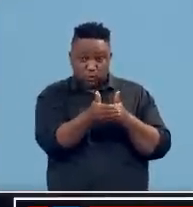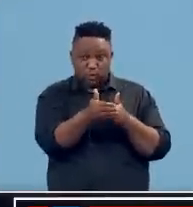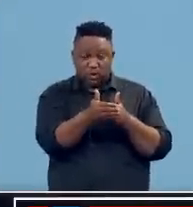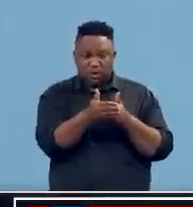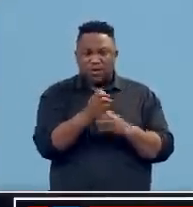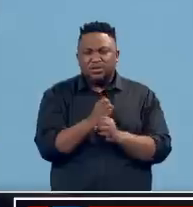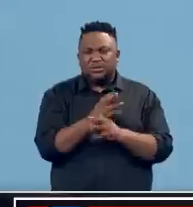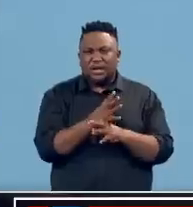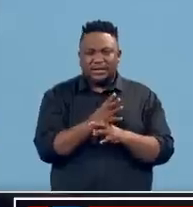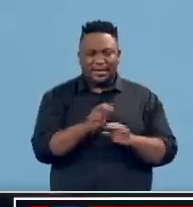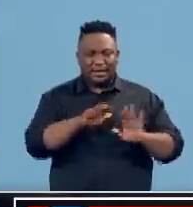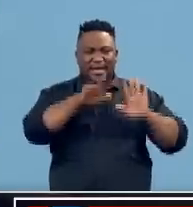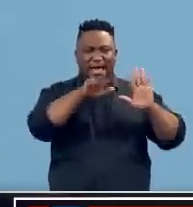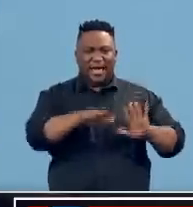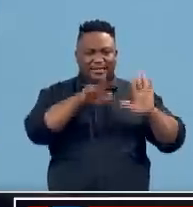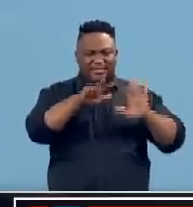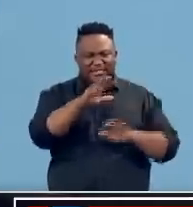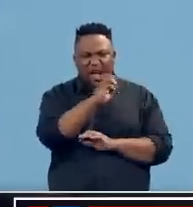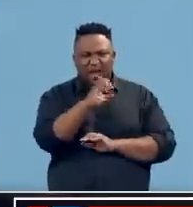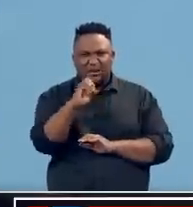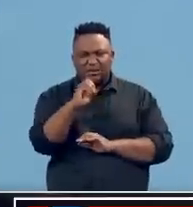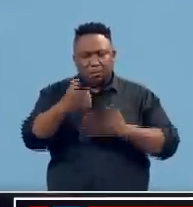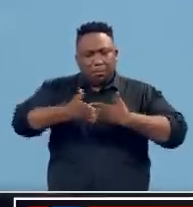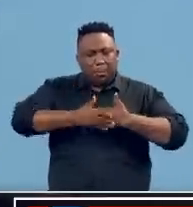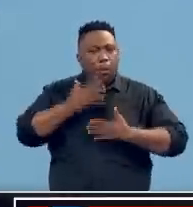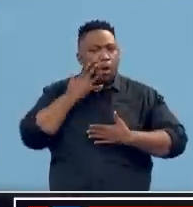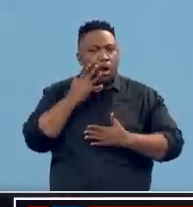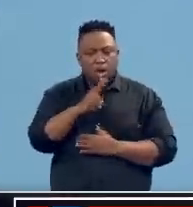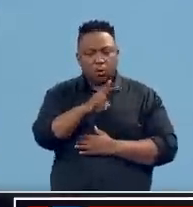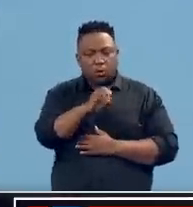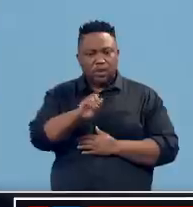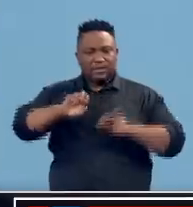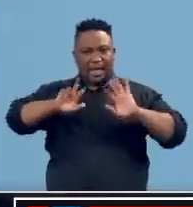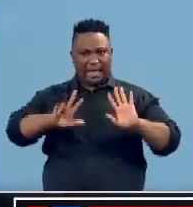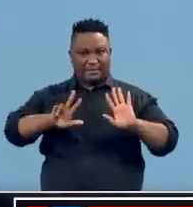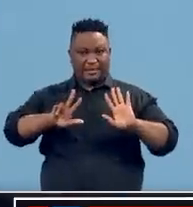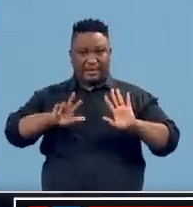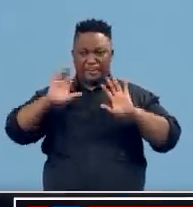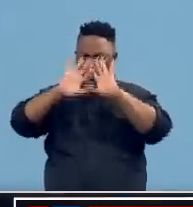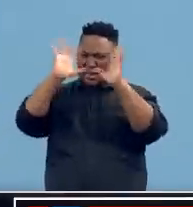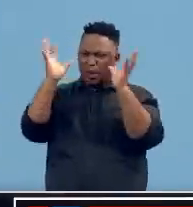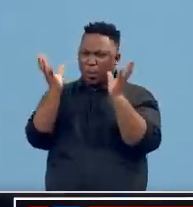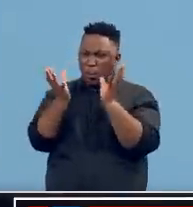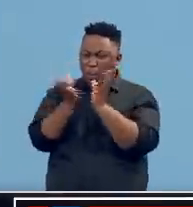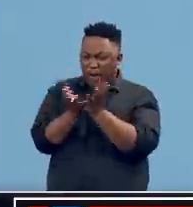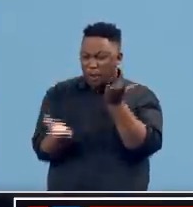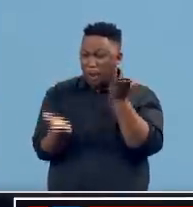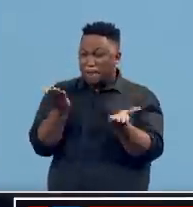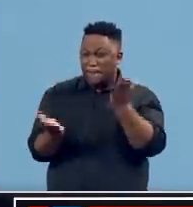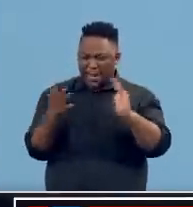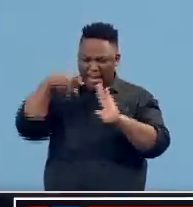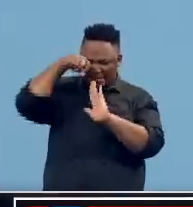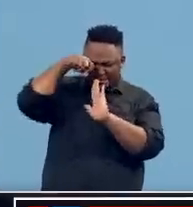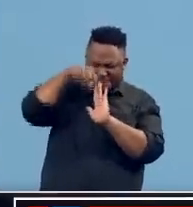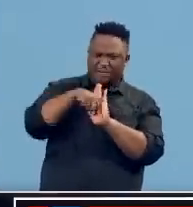the 1890s. It closed in 2008, but it is one of the deepest mines in the world and the very extensive mining over an area